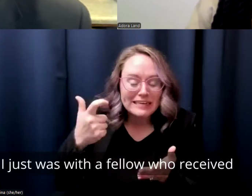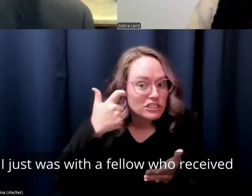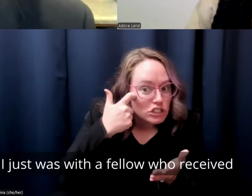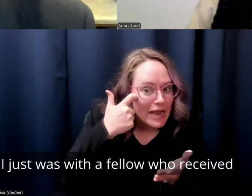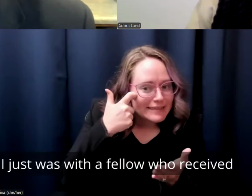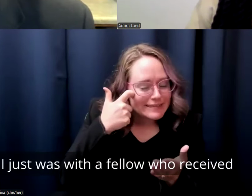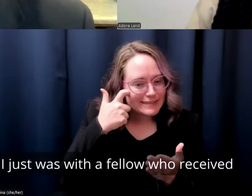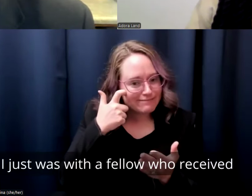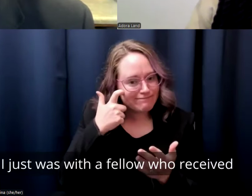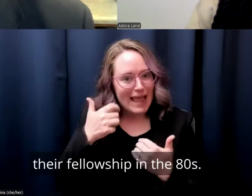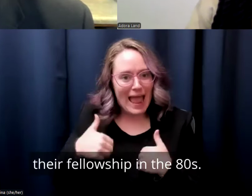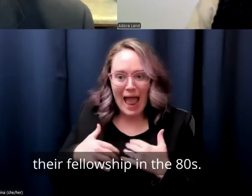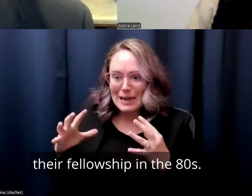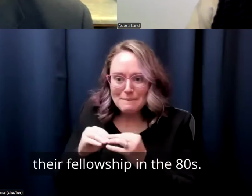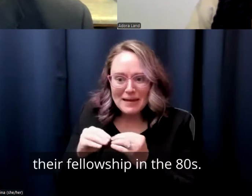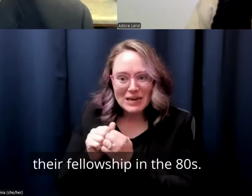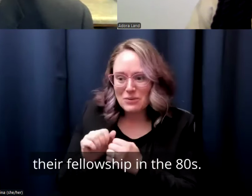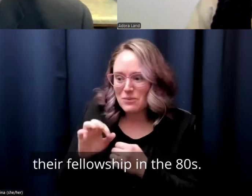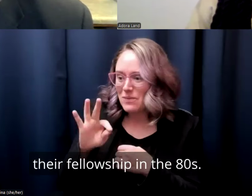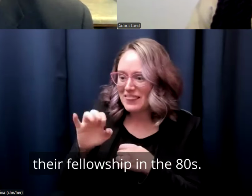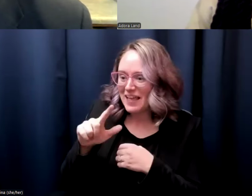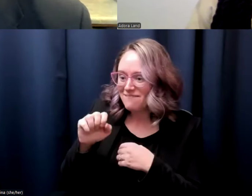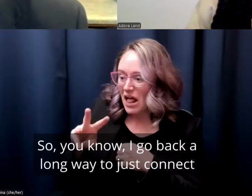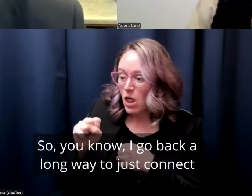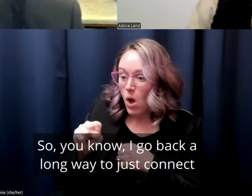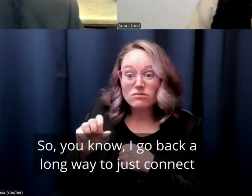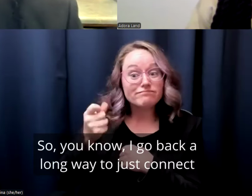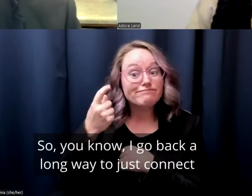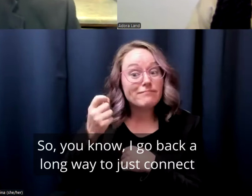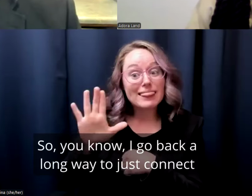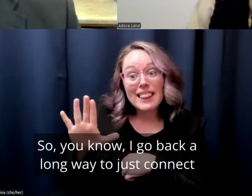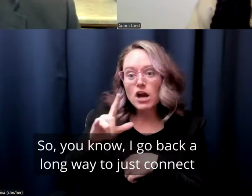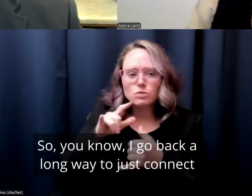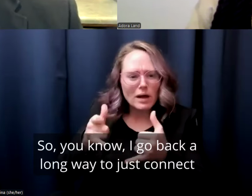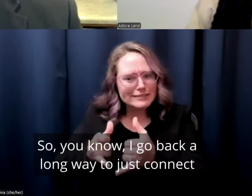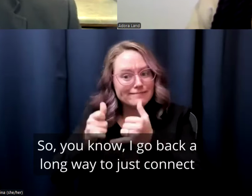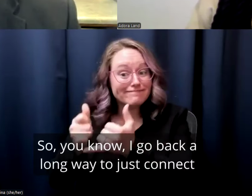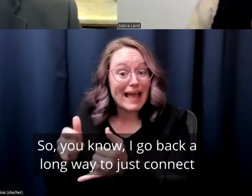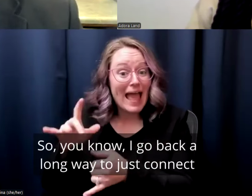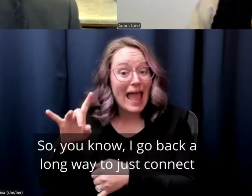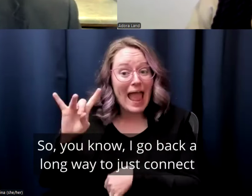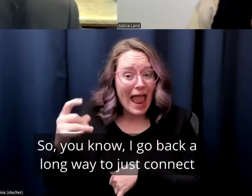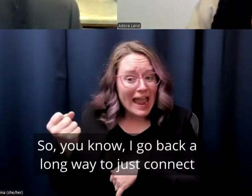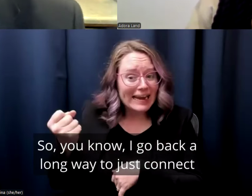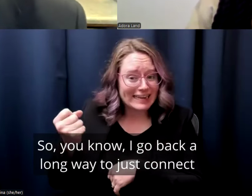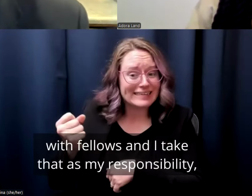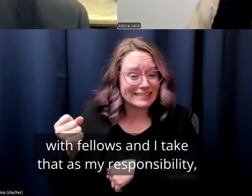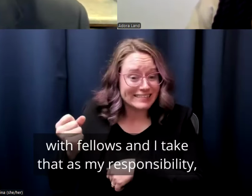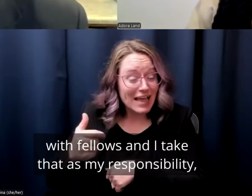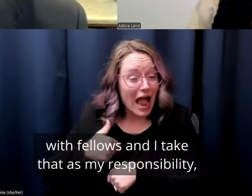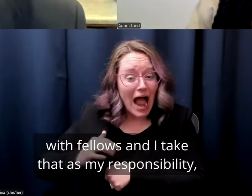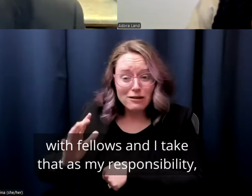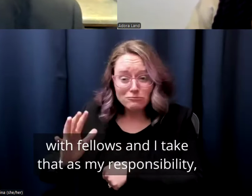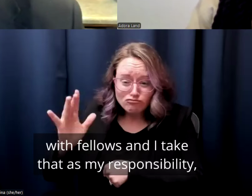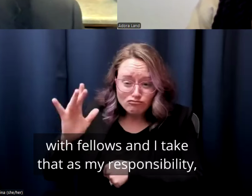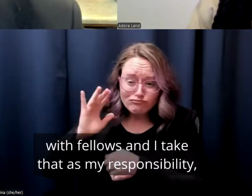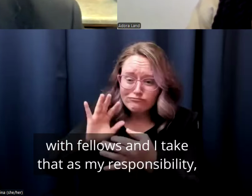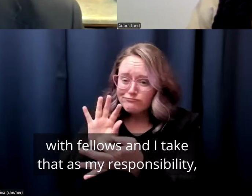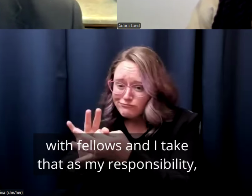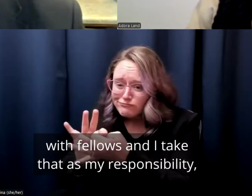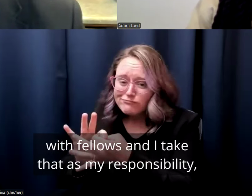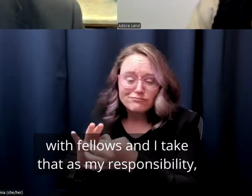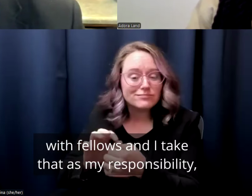who received their fellowship in the 80s. So, I go back a long way to just connect with fellows. And I take